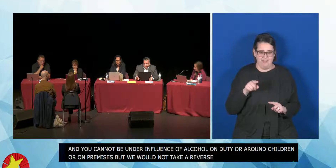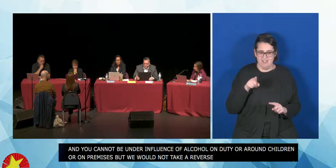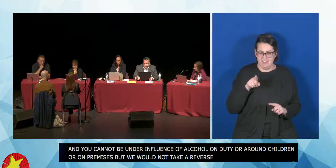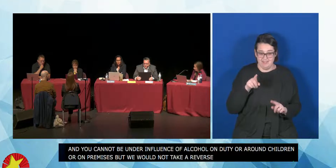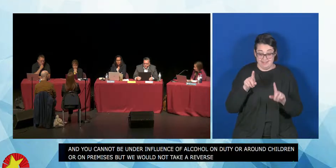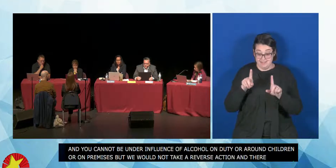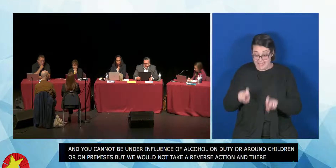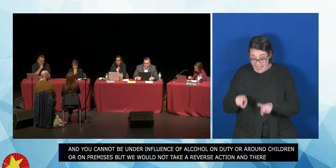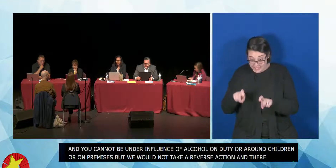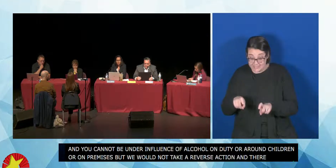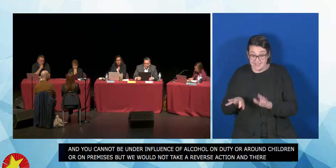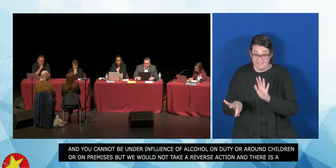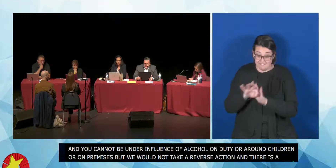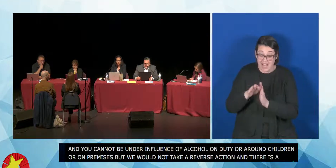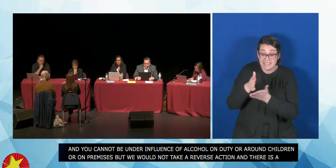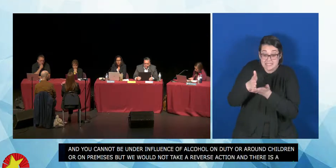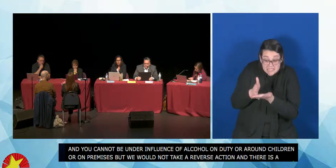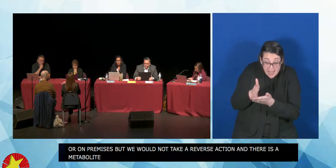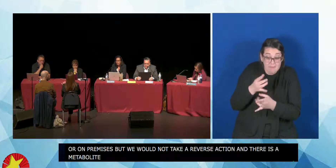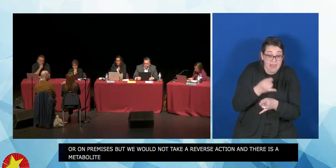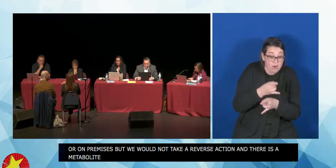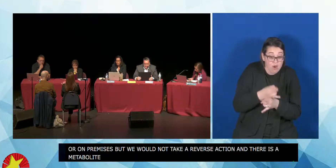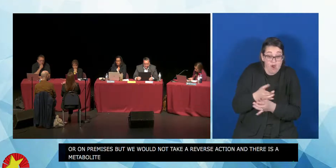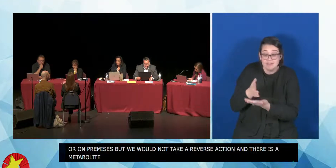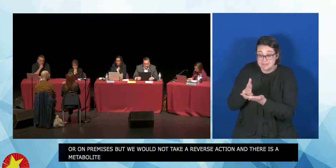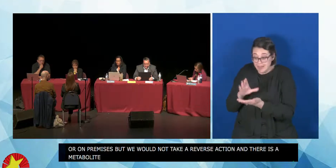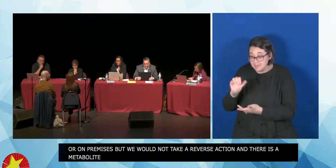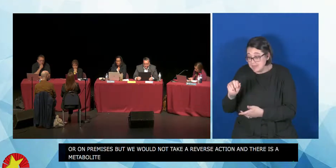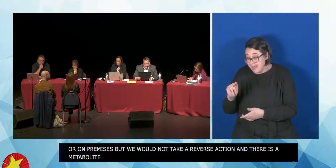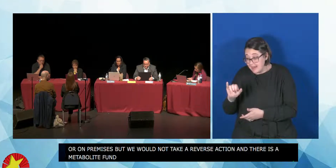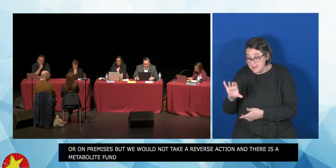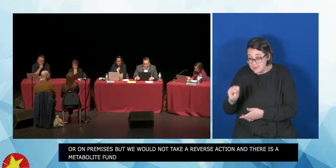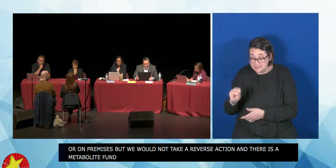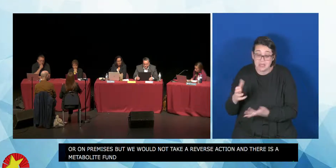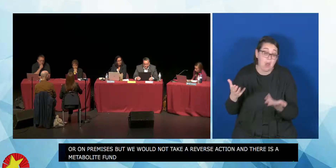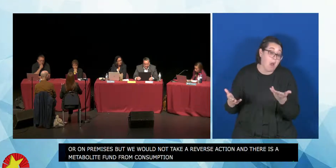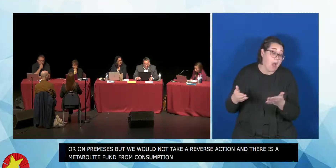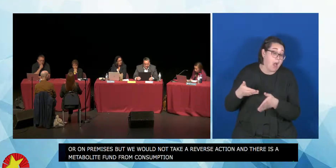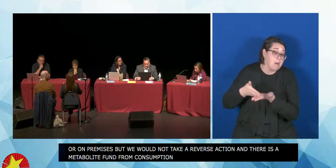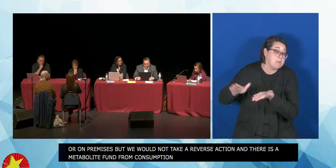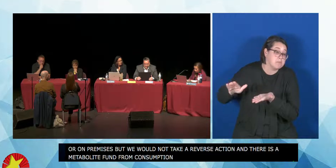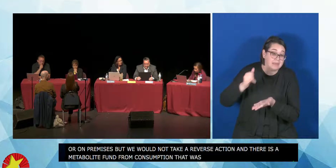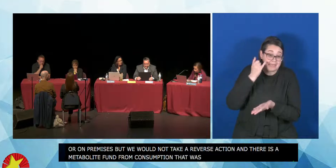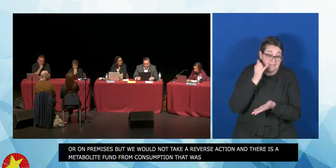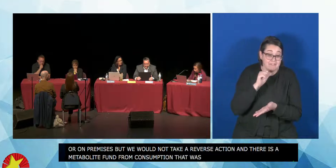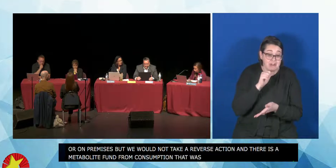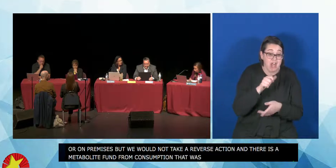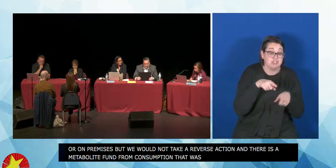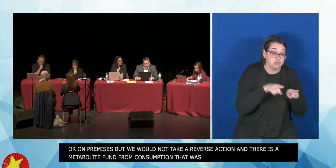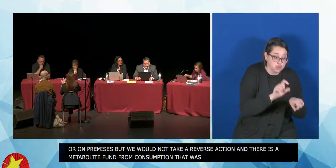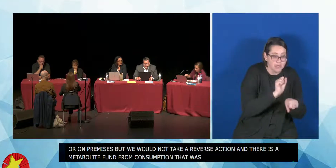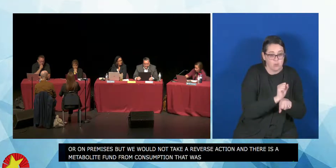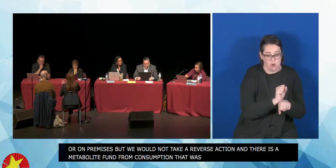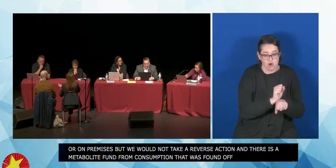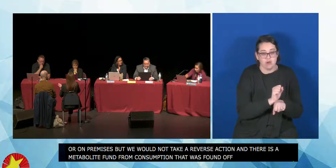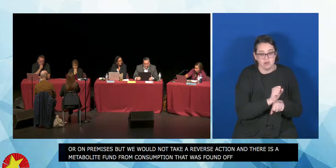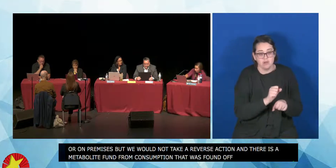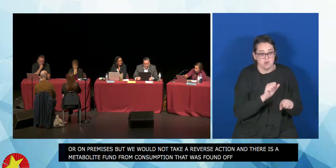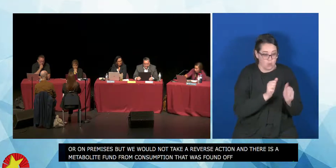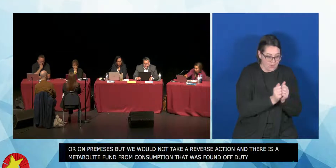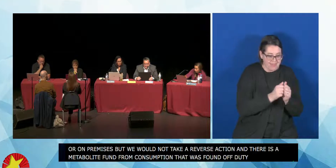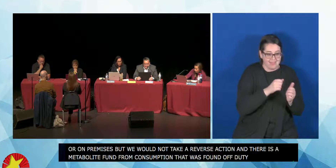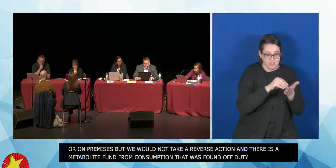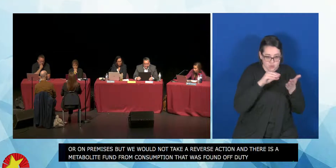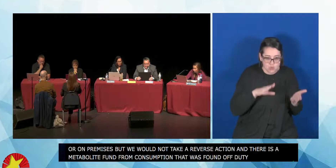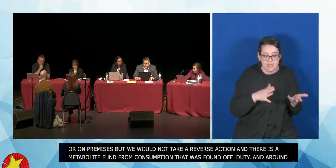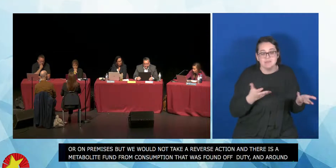from consumption that was off duty and not on children and not on premises, et cetera. And I really want to